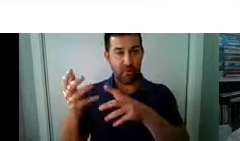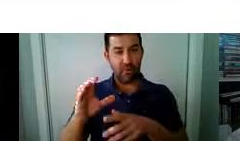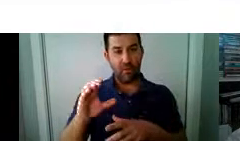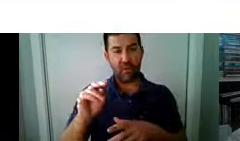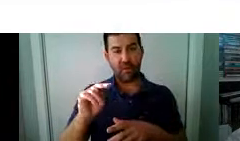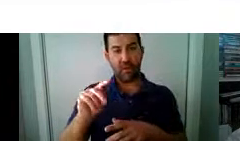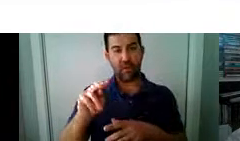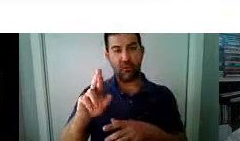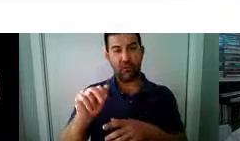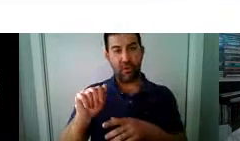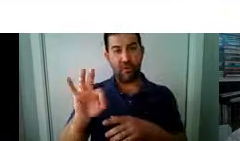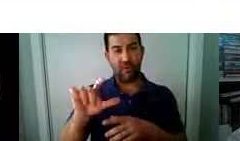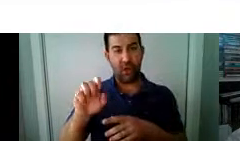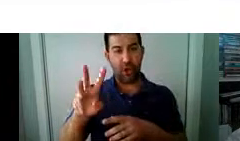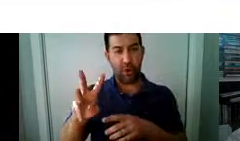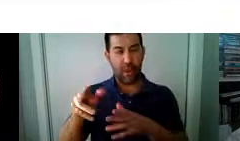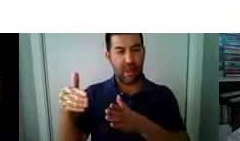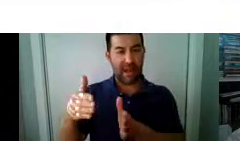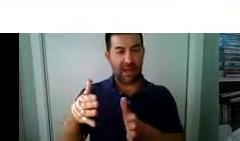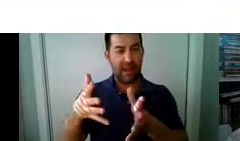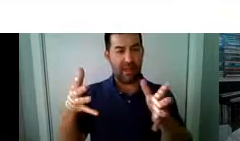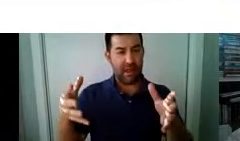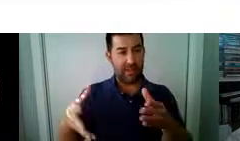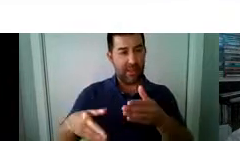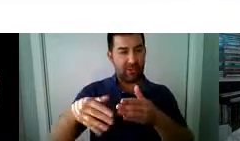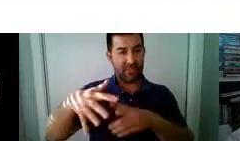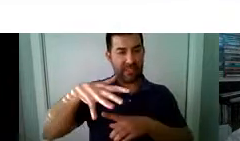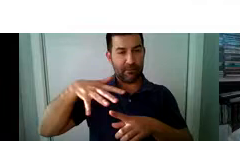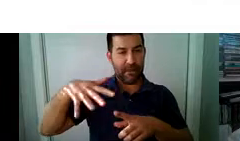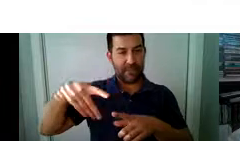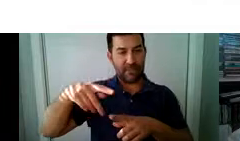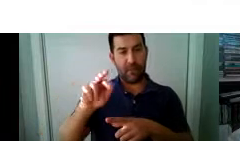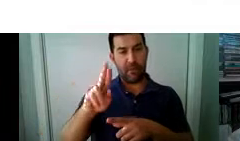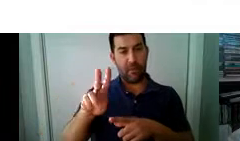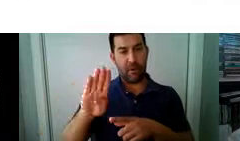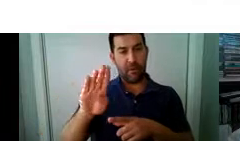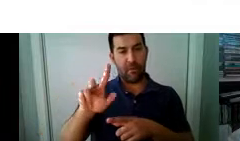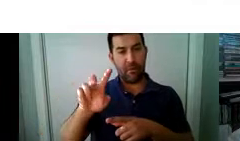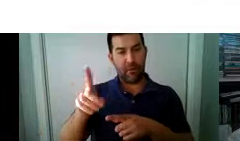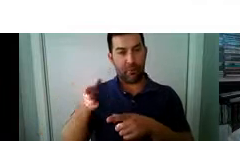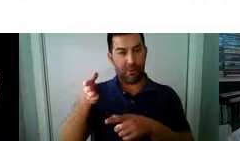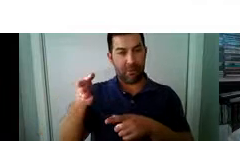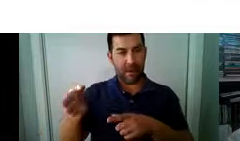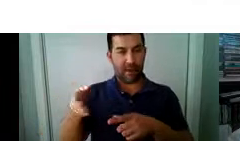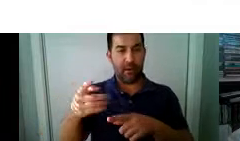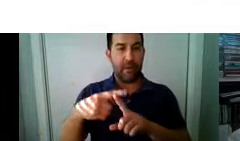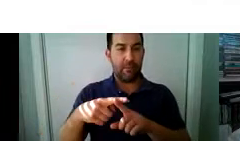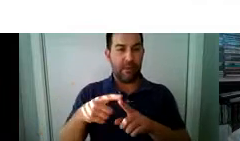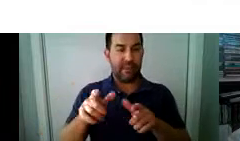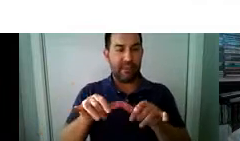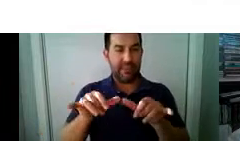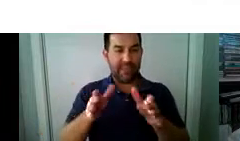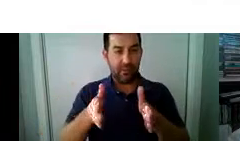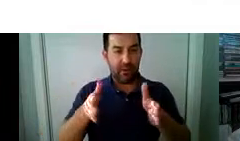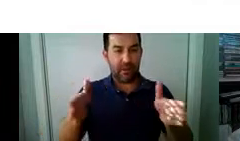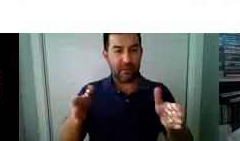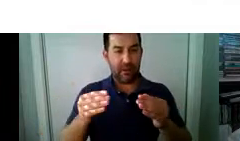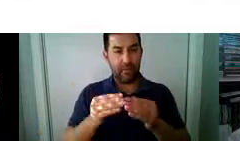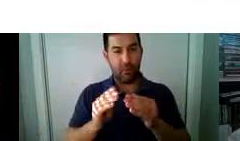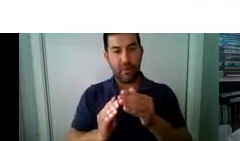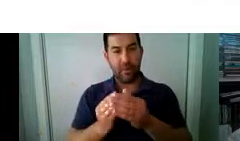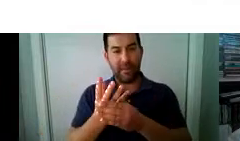would free up a lot of space on Park Boulevard for more on-street parking, as well as wider sidewalks and more